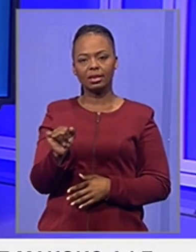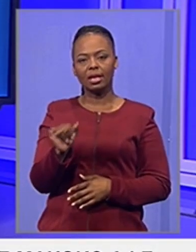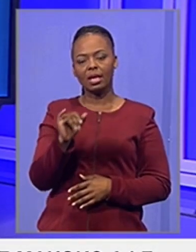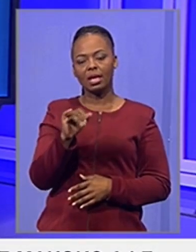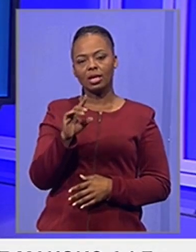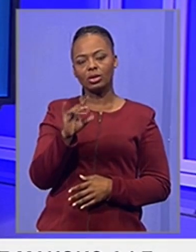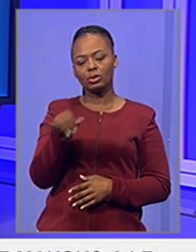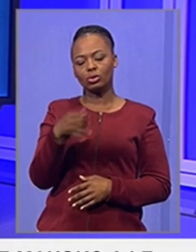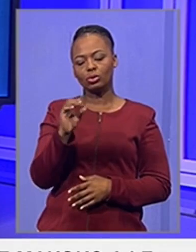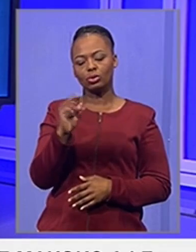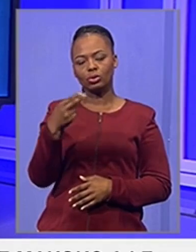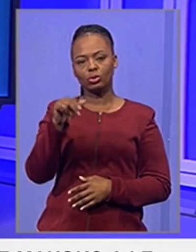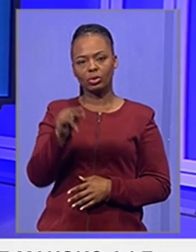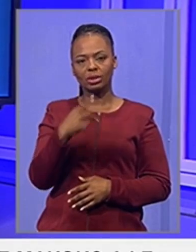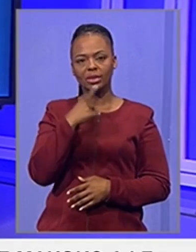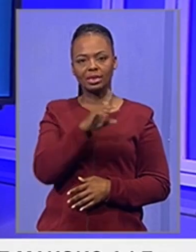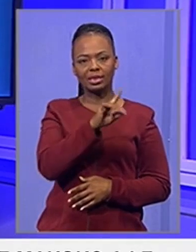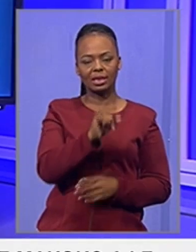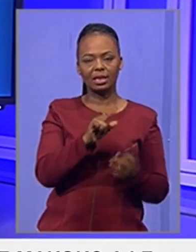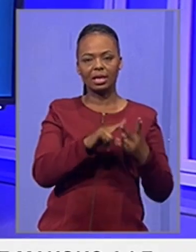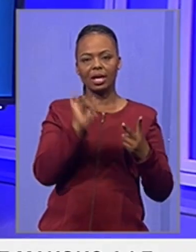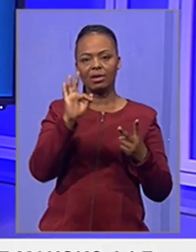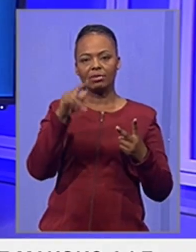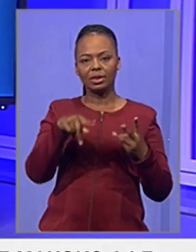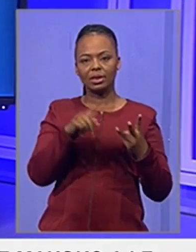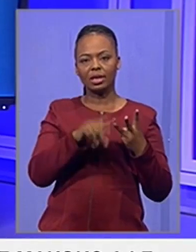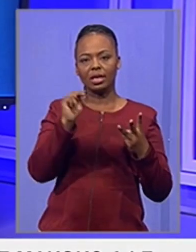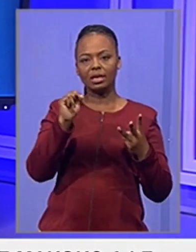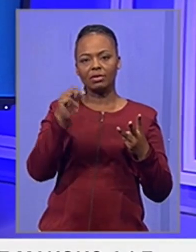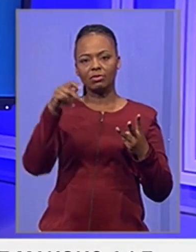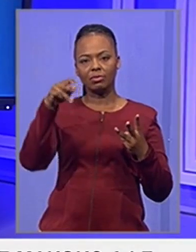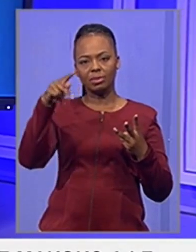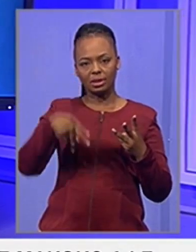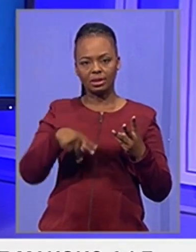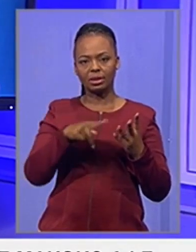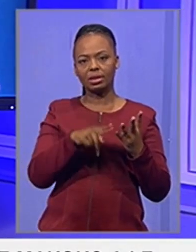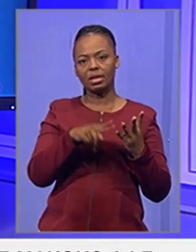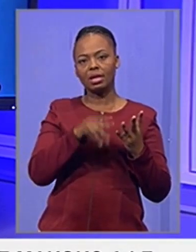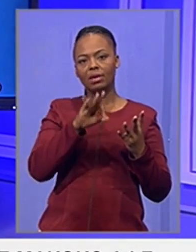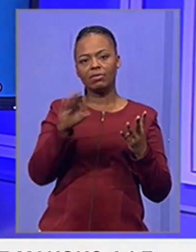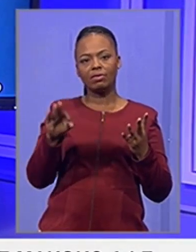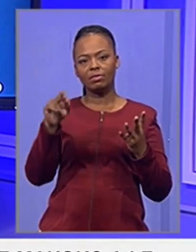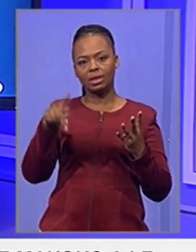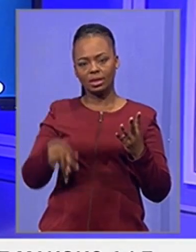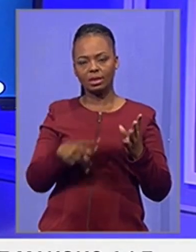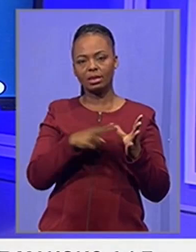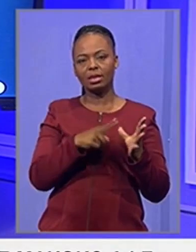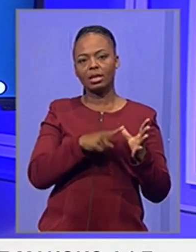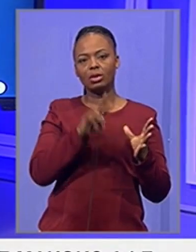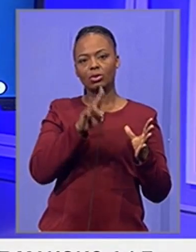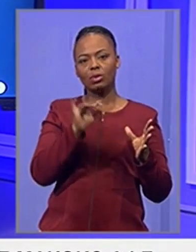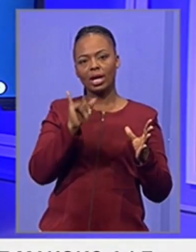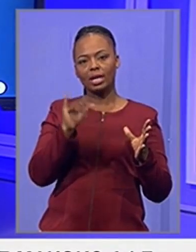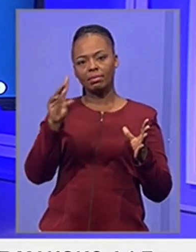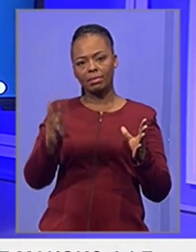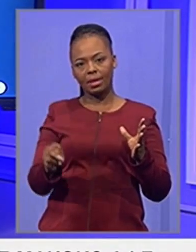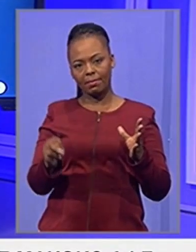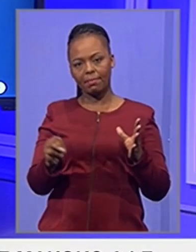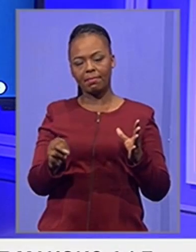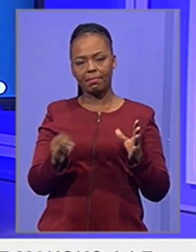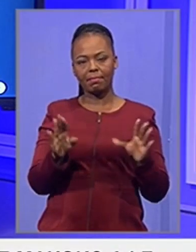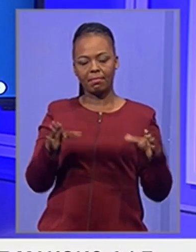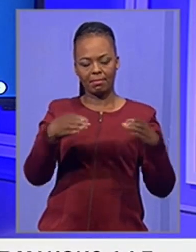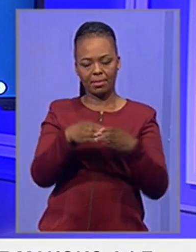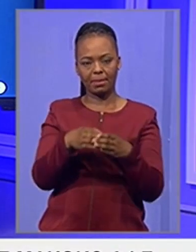re DA mmogo le IFP, Action SA, NFP, Freedom Front Plus le United Independent Movement di tla